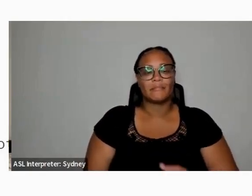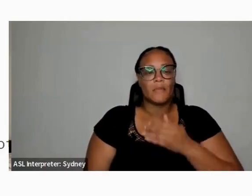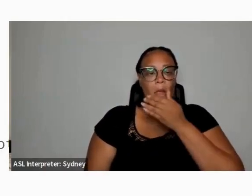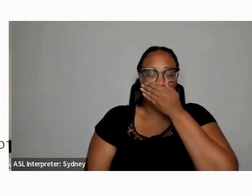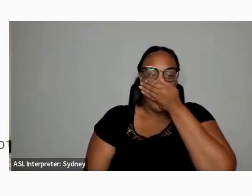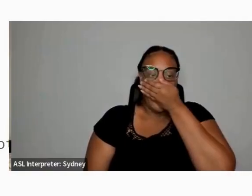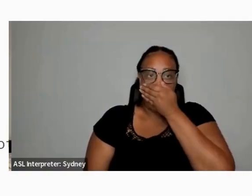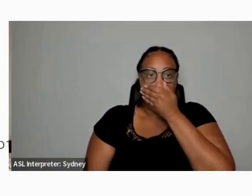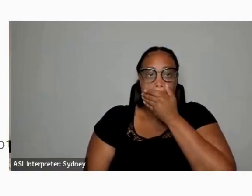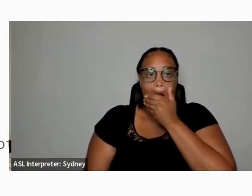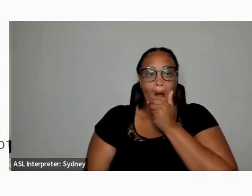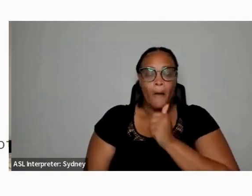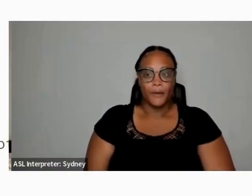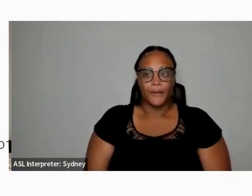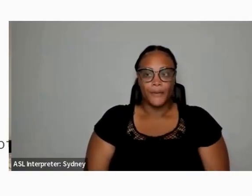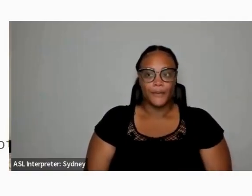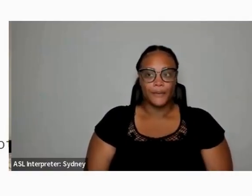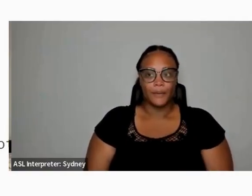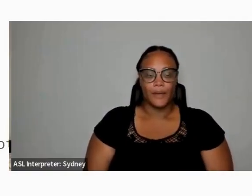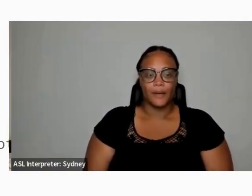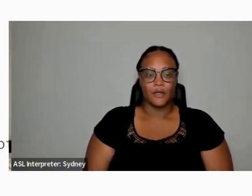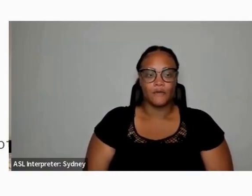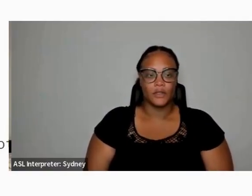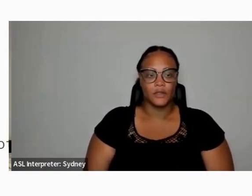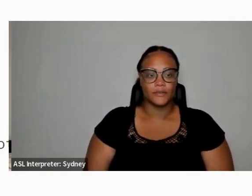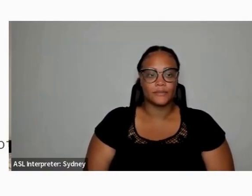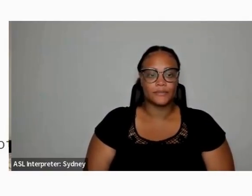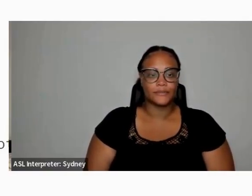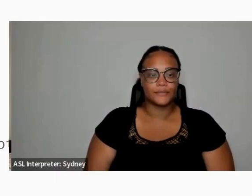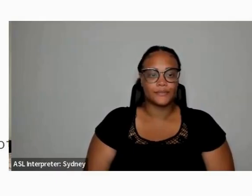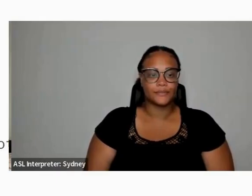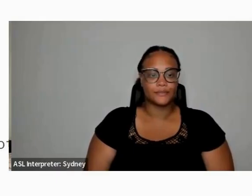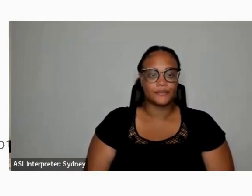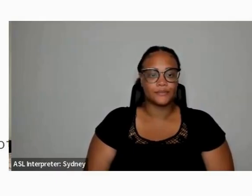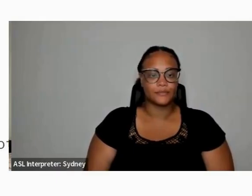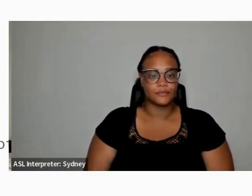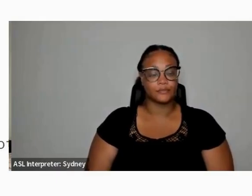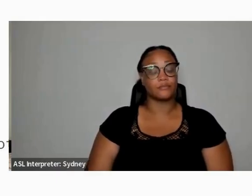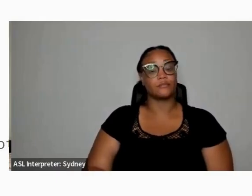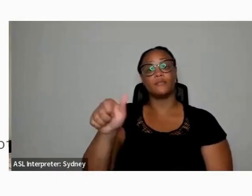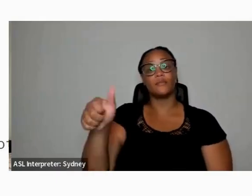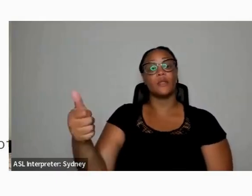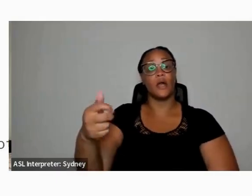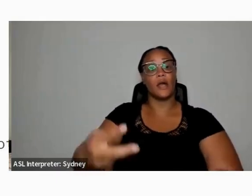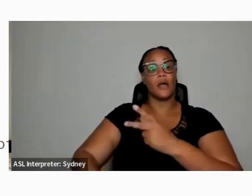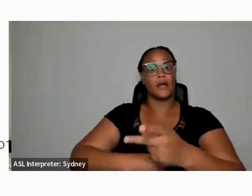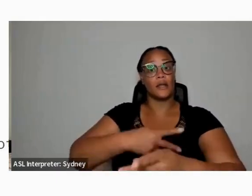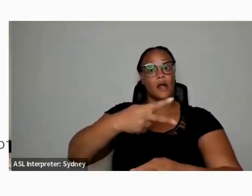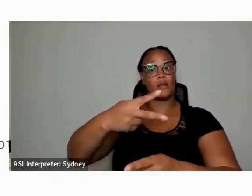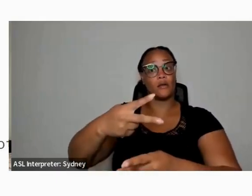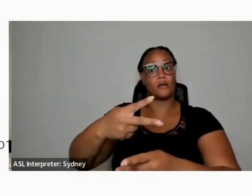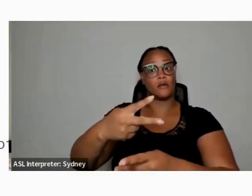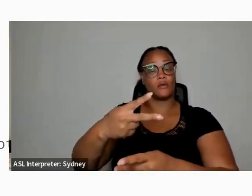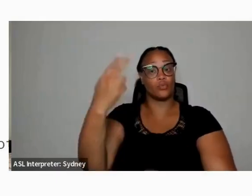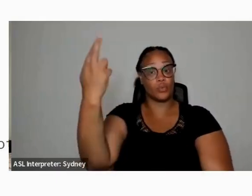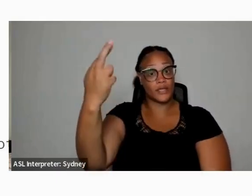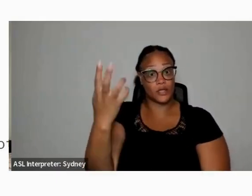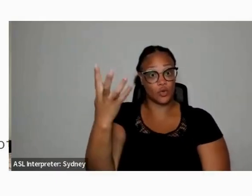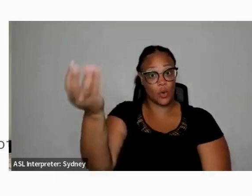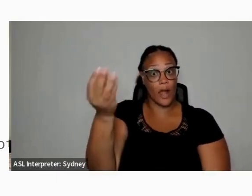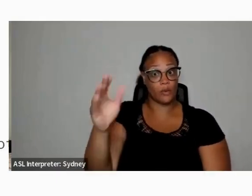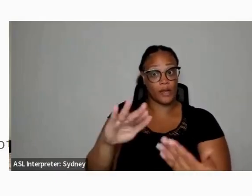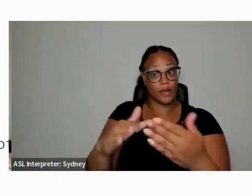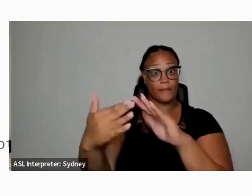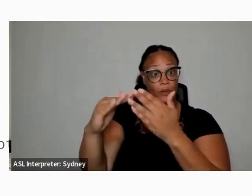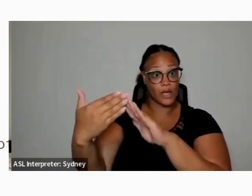Another sort of outing that might occur is appointments. So again, during vacation, it's a really good